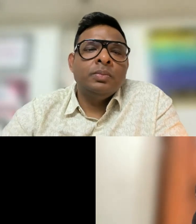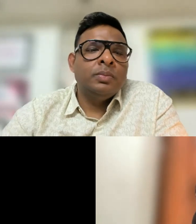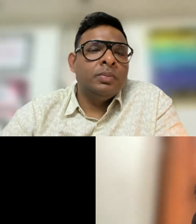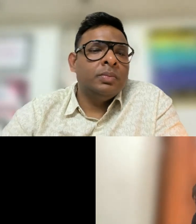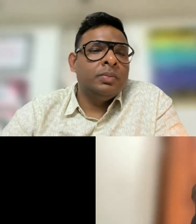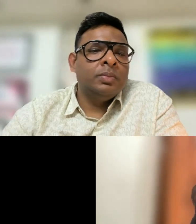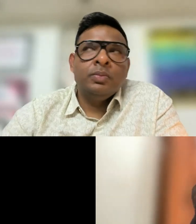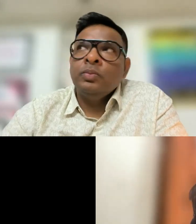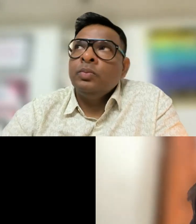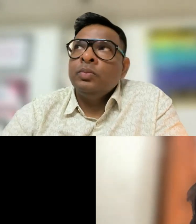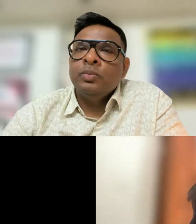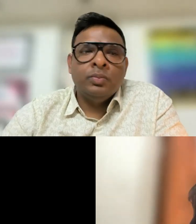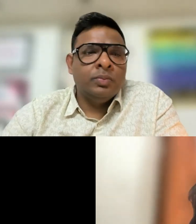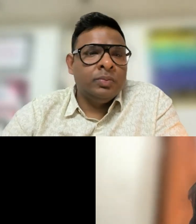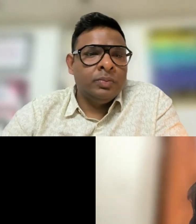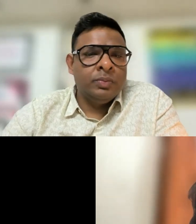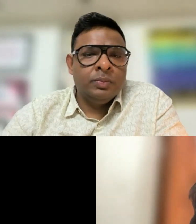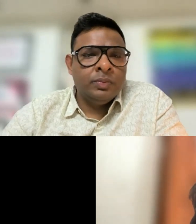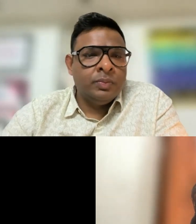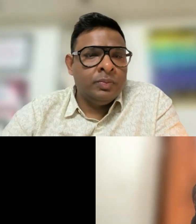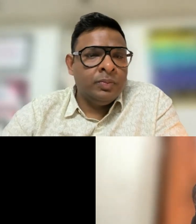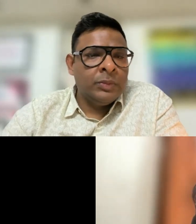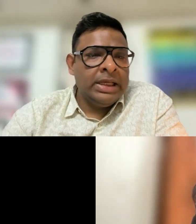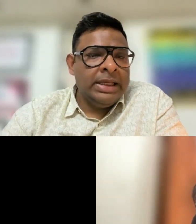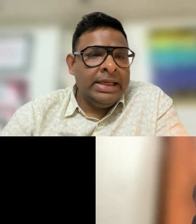that. I'm sorry, Arman, you have your hand up.